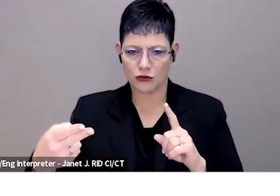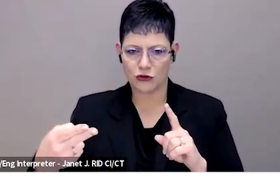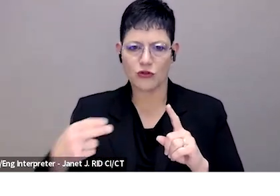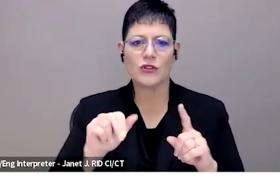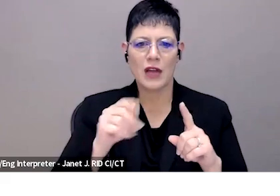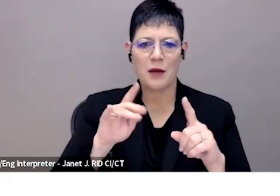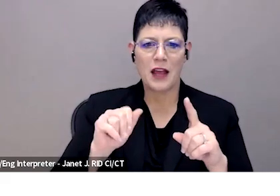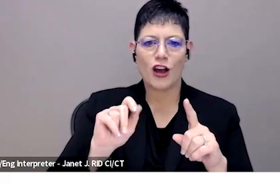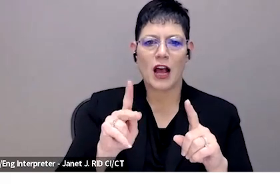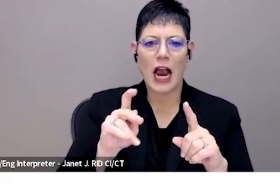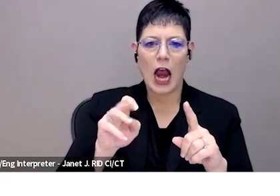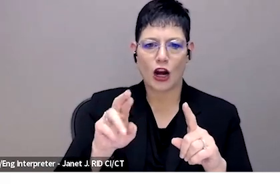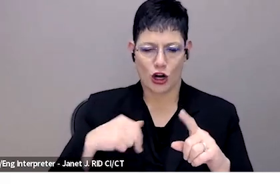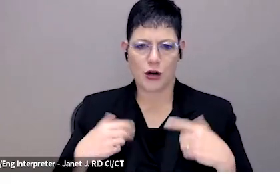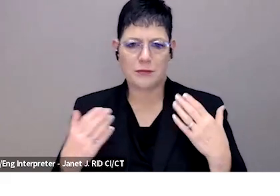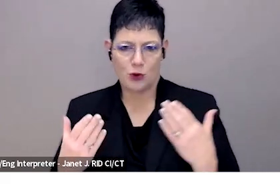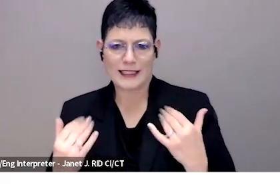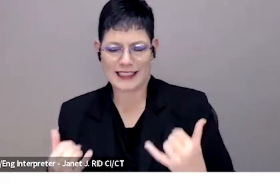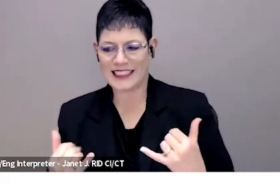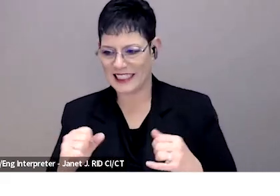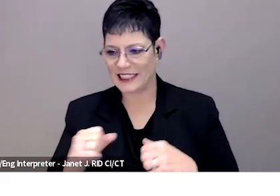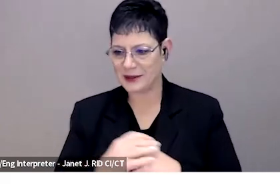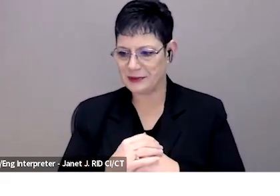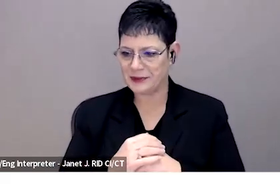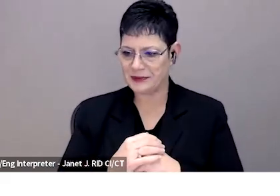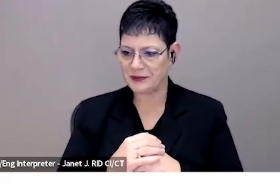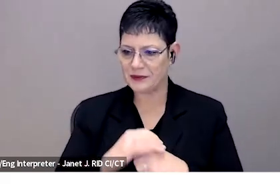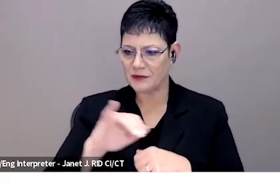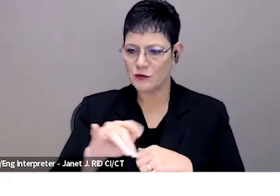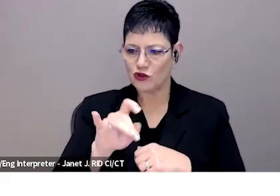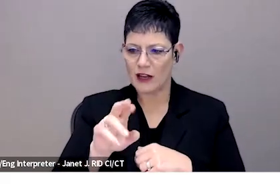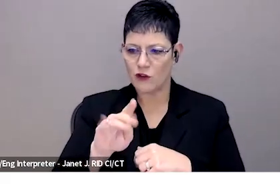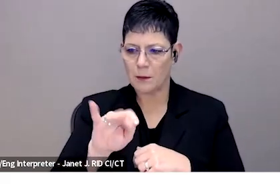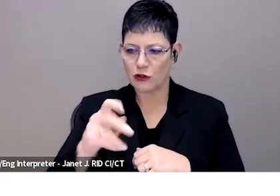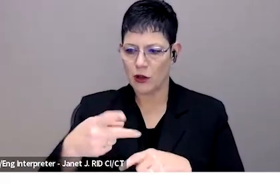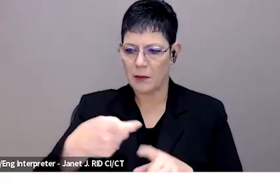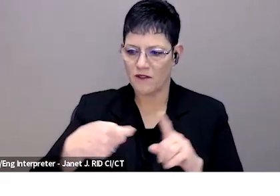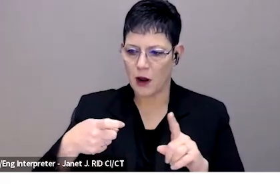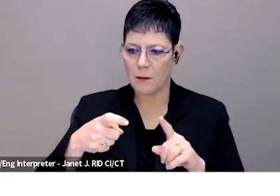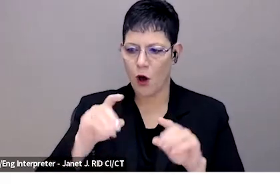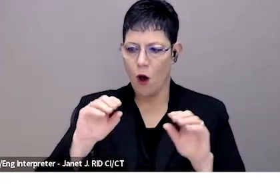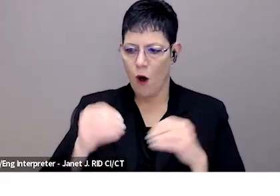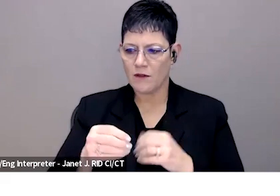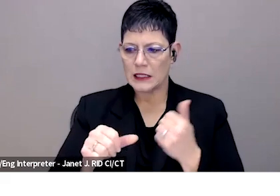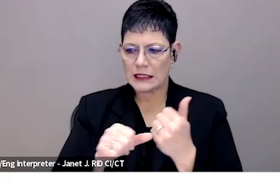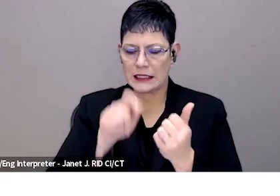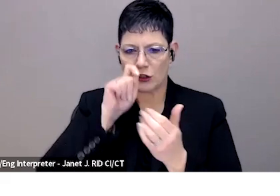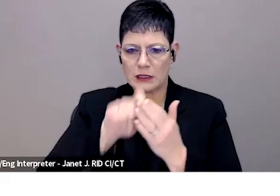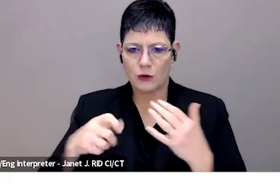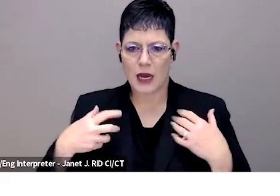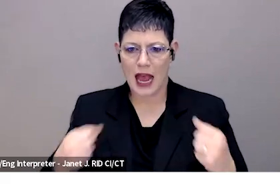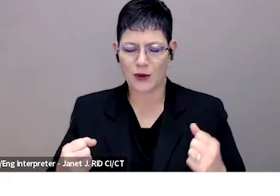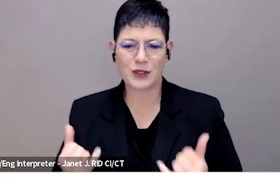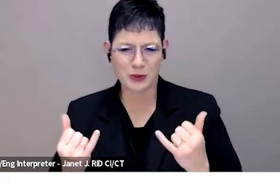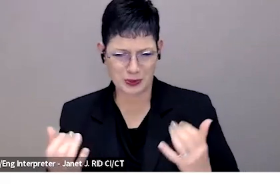Amelia Carricker, present. Thank you. Jennifer Bishop from the Office of Assistant Secretary of Health.